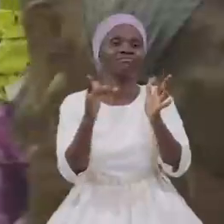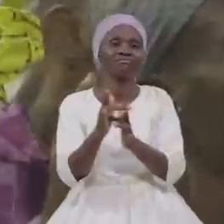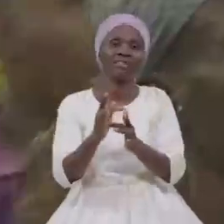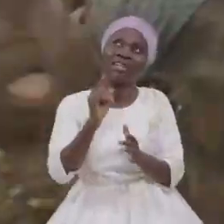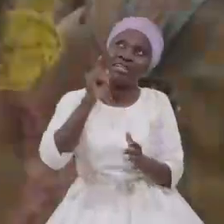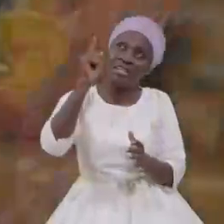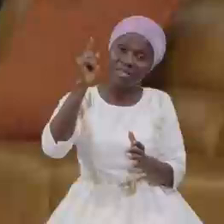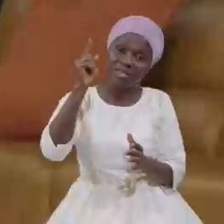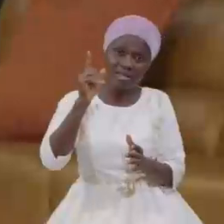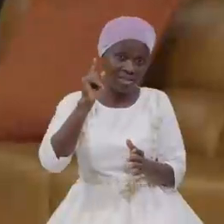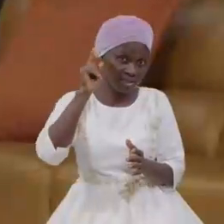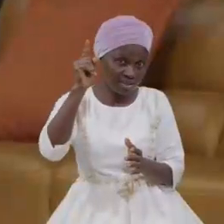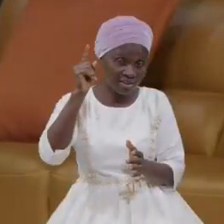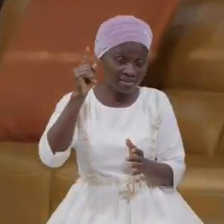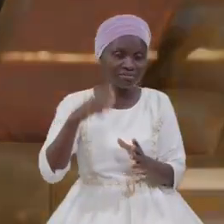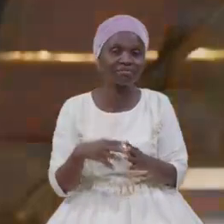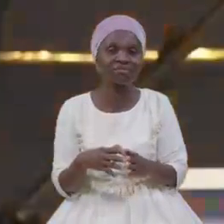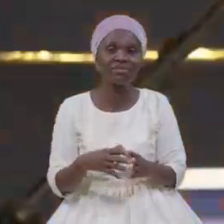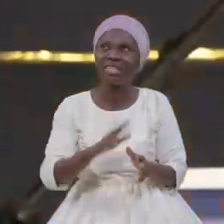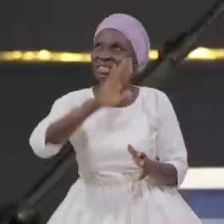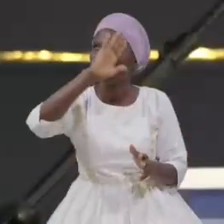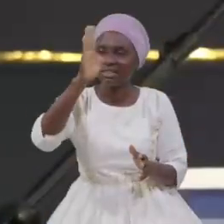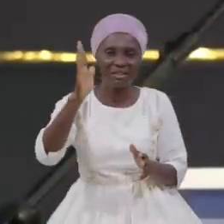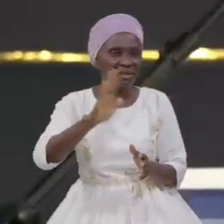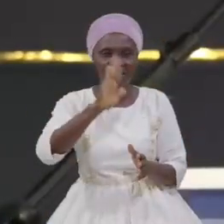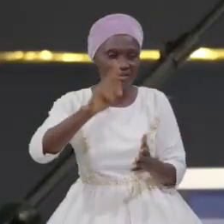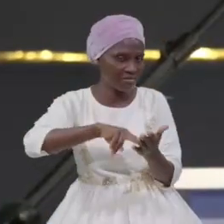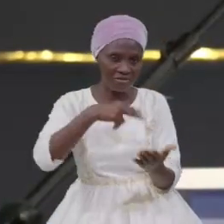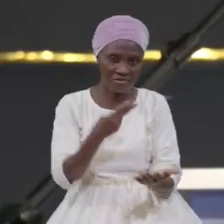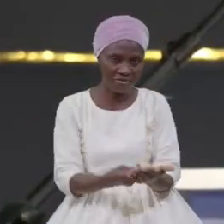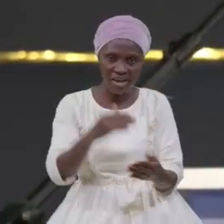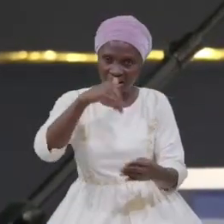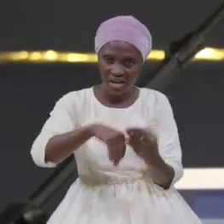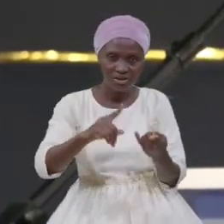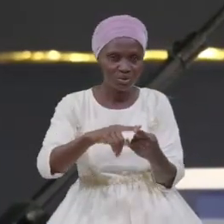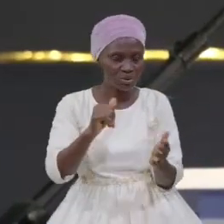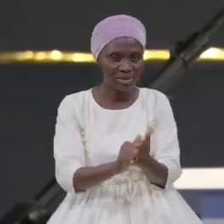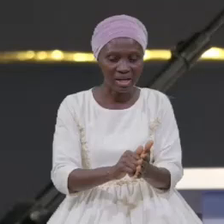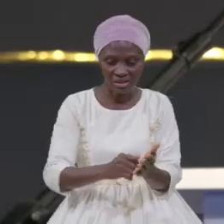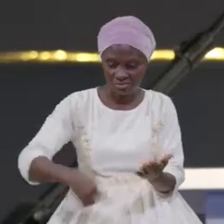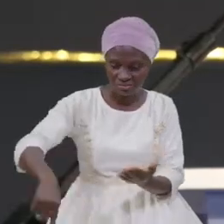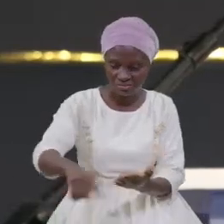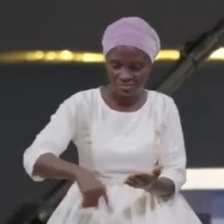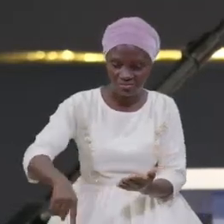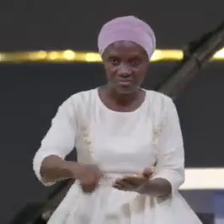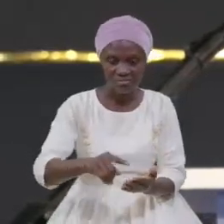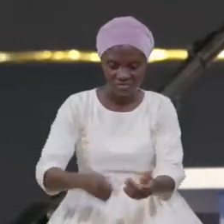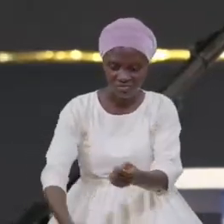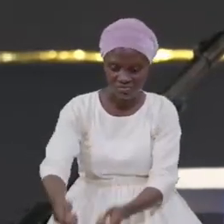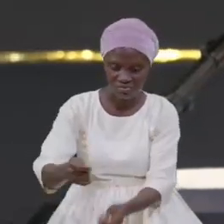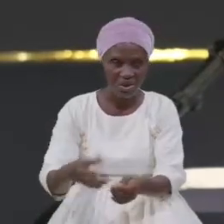He never fell into that well of sin. Never. In